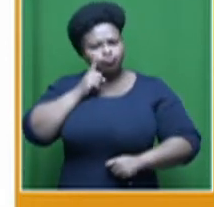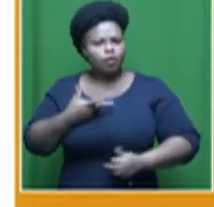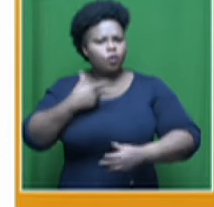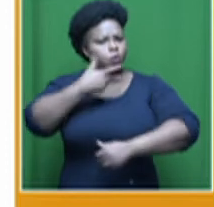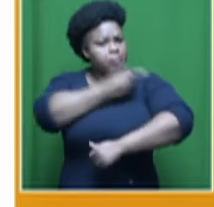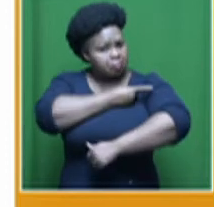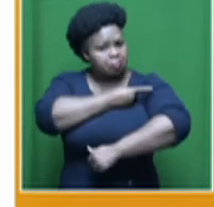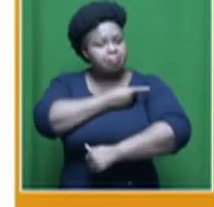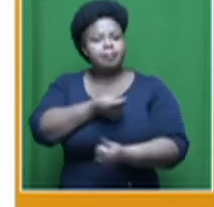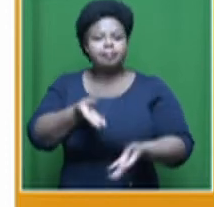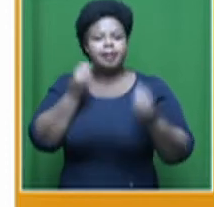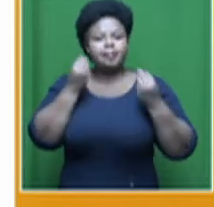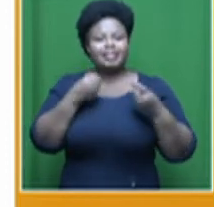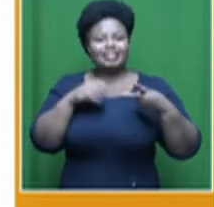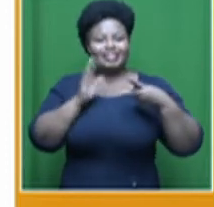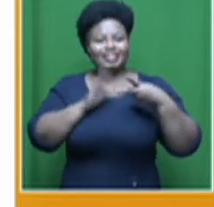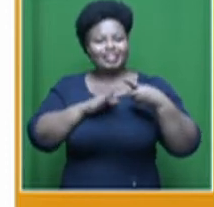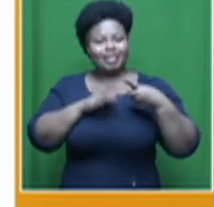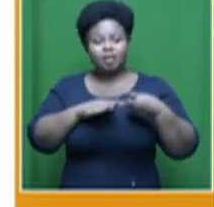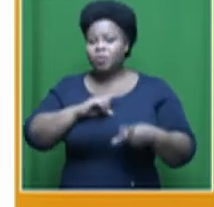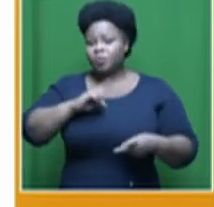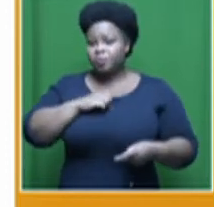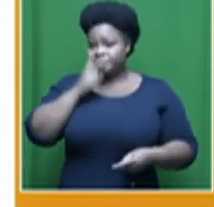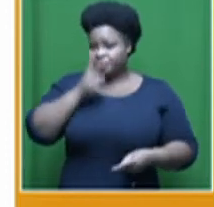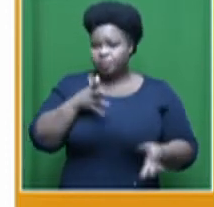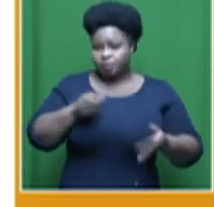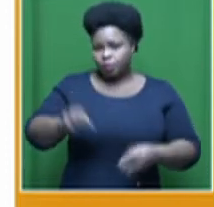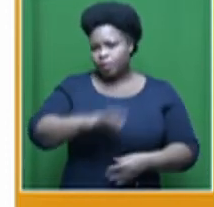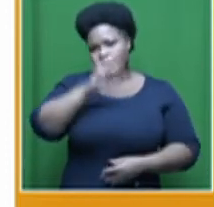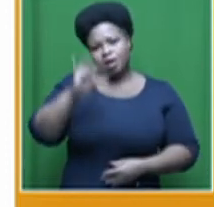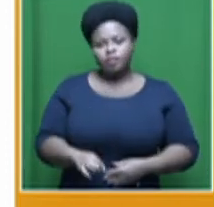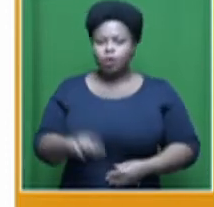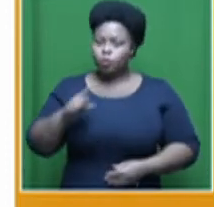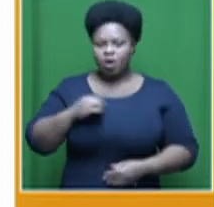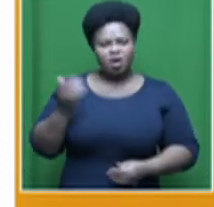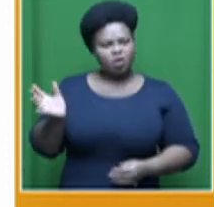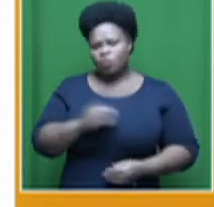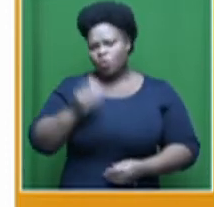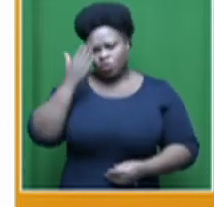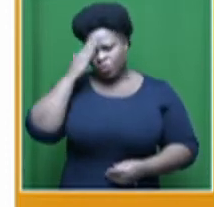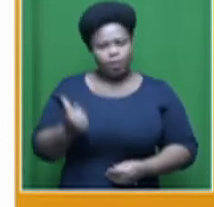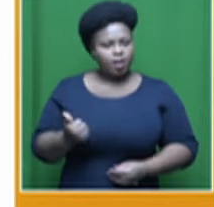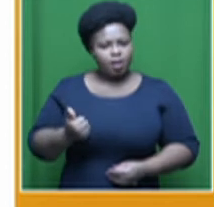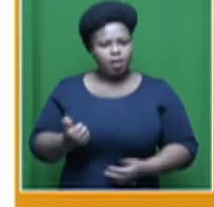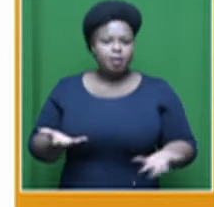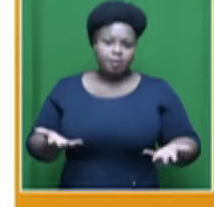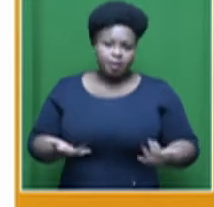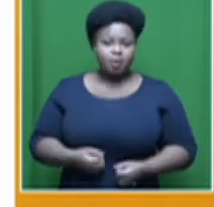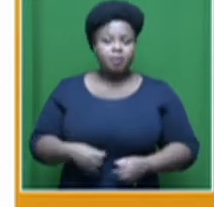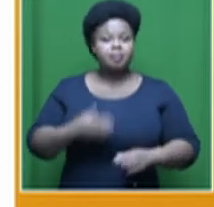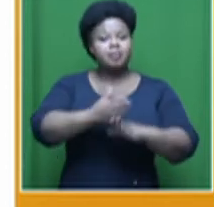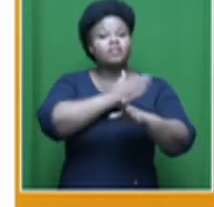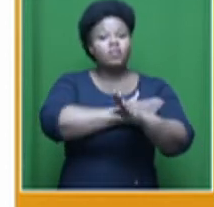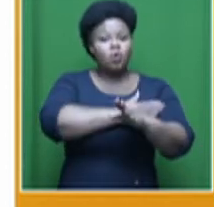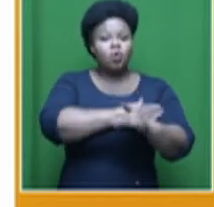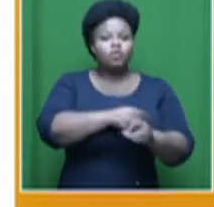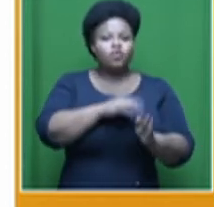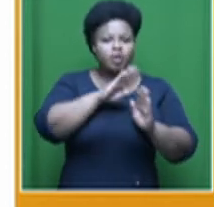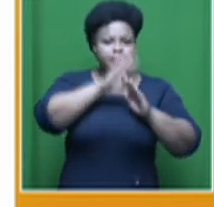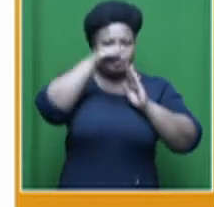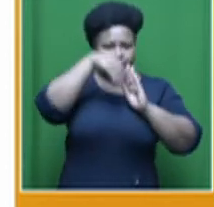dose of vaccine. And as you can see in South Africa, as all of us are pretty aware now, the first wave plateaued off